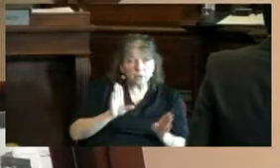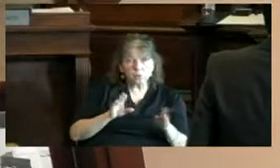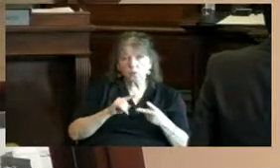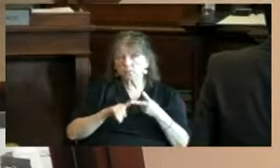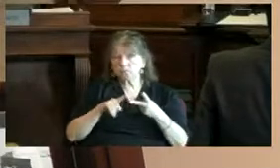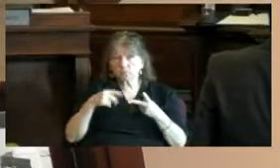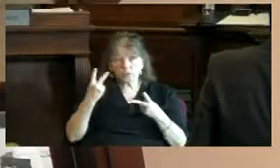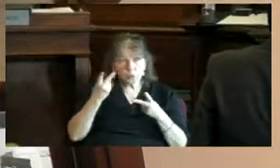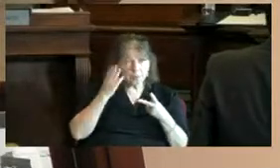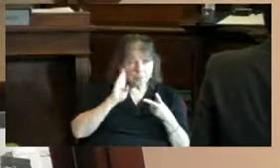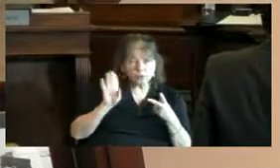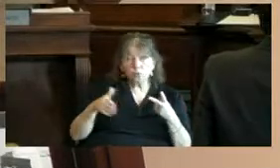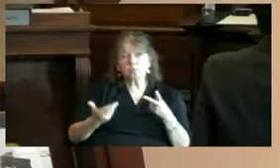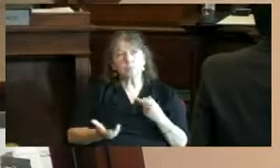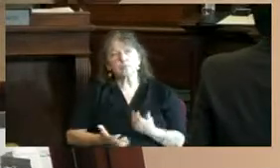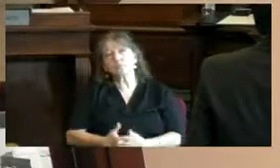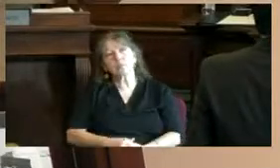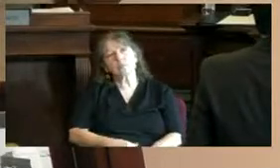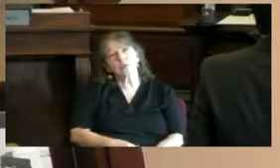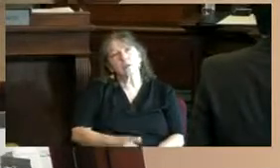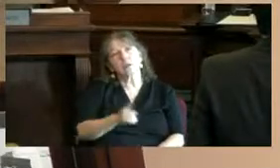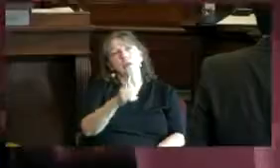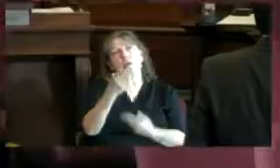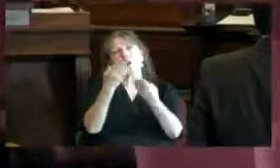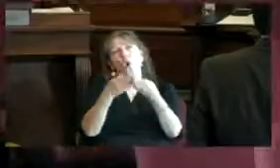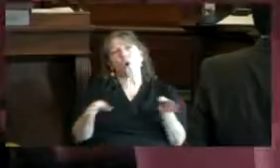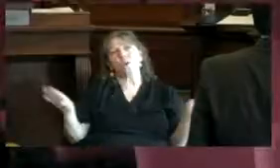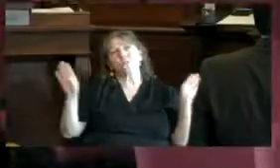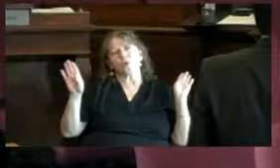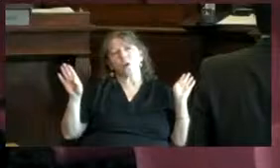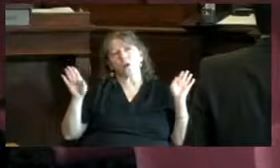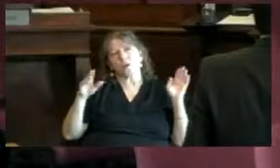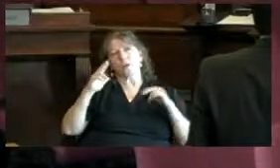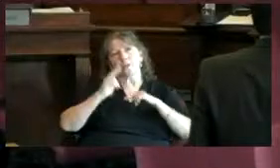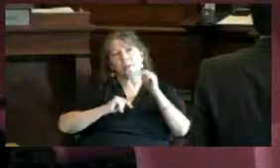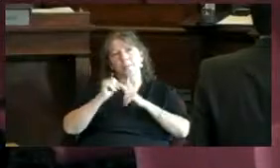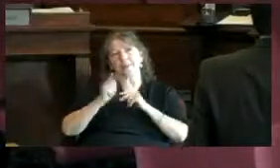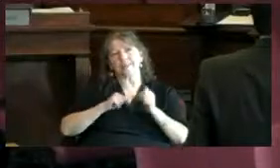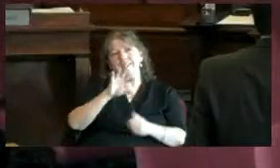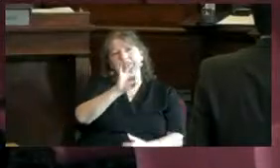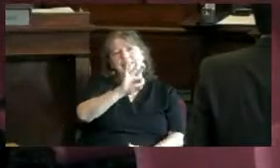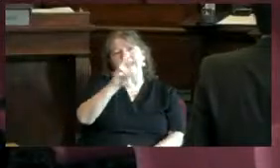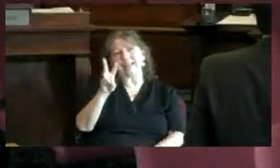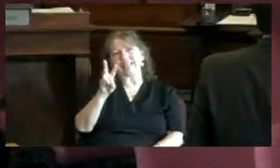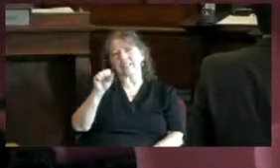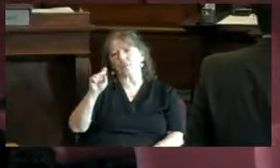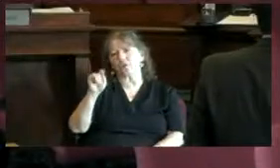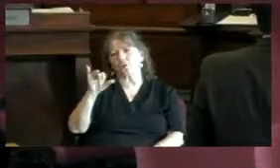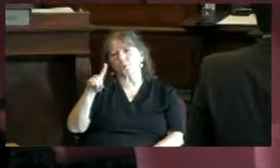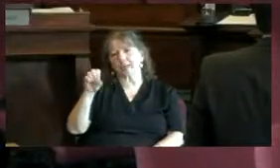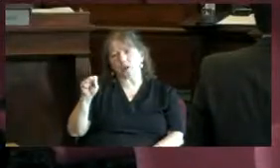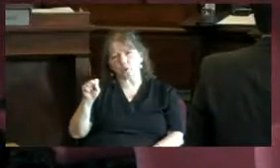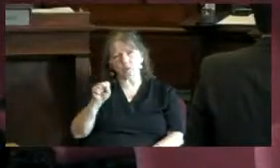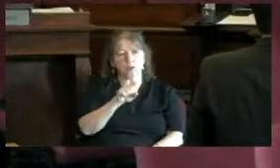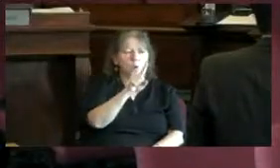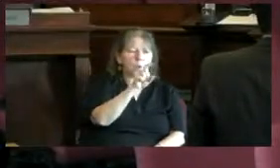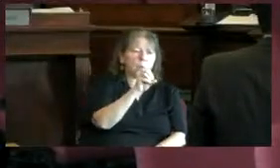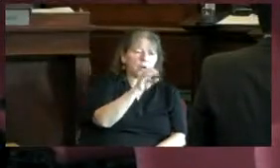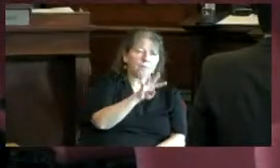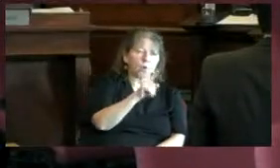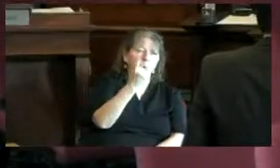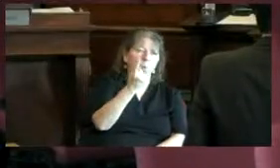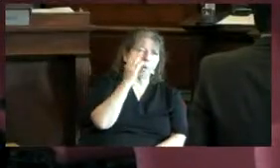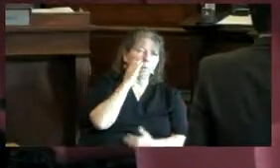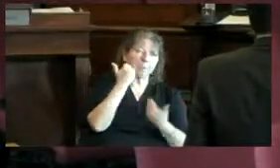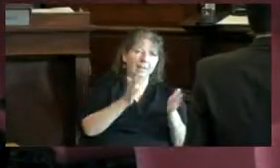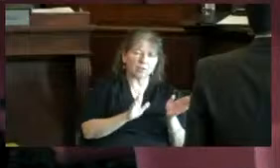one bedroom, two bedroom? Yeah, can you provide overall, that? The building is 96 studios, 104 one